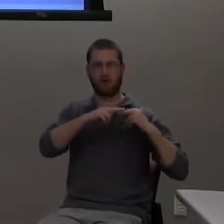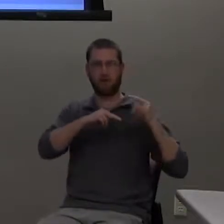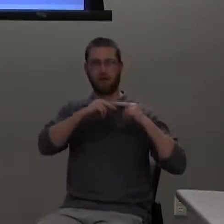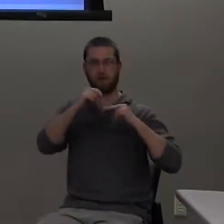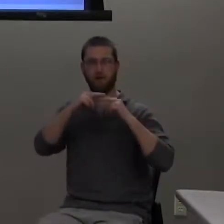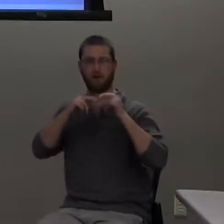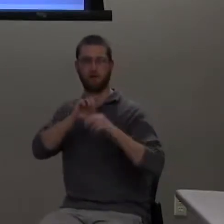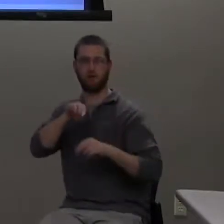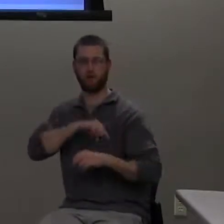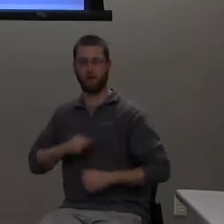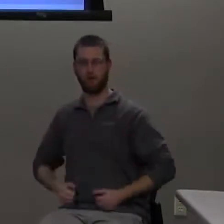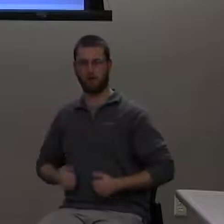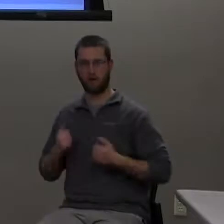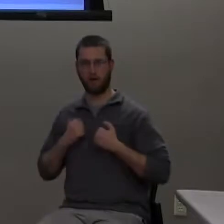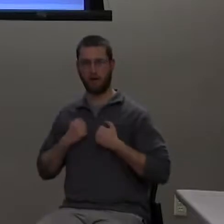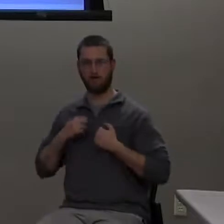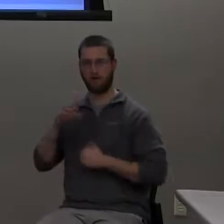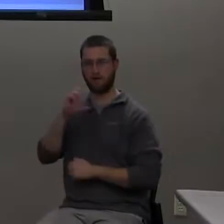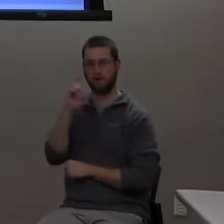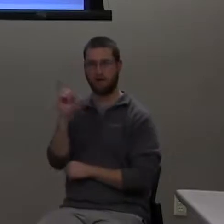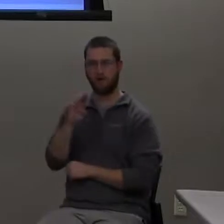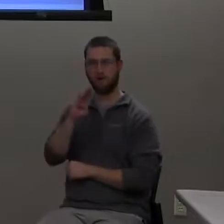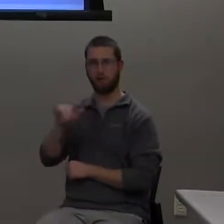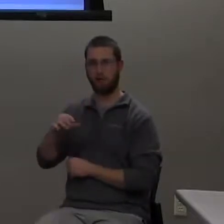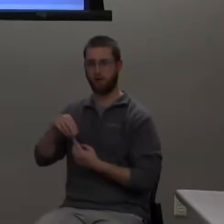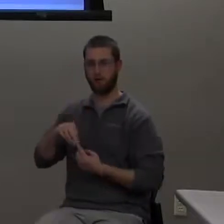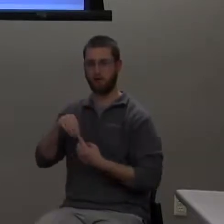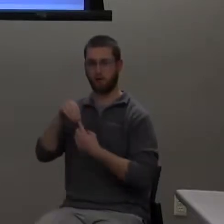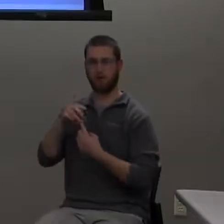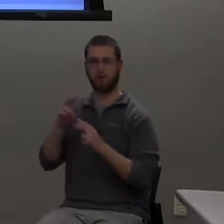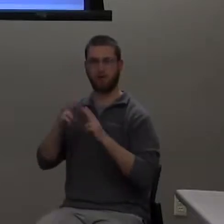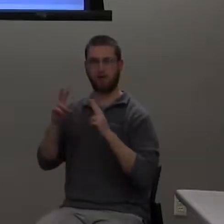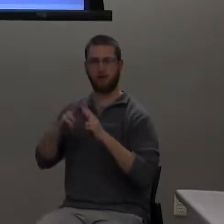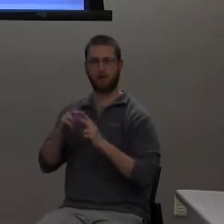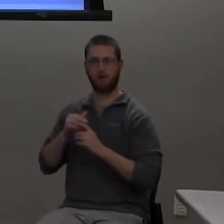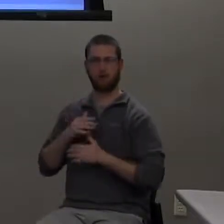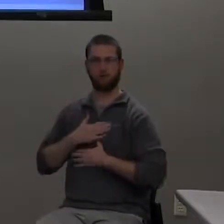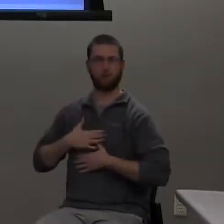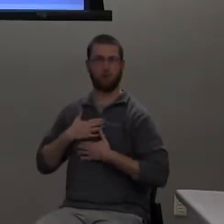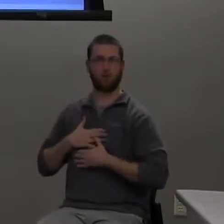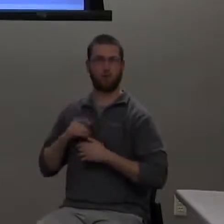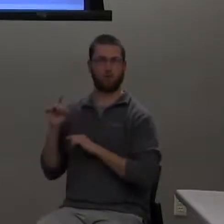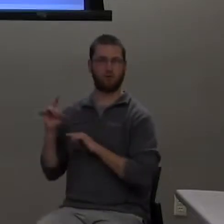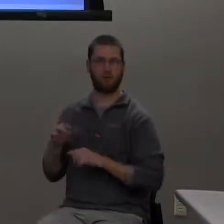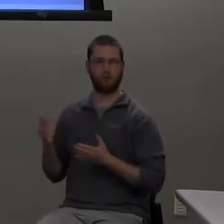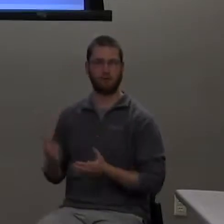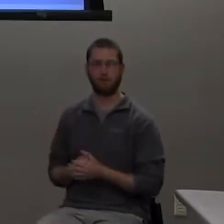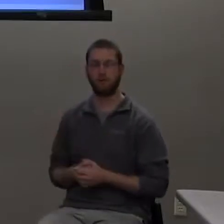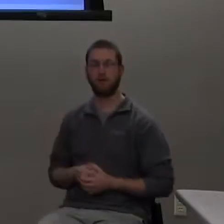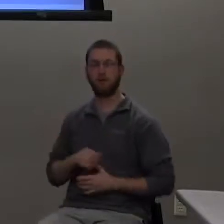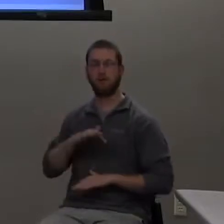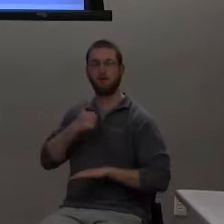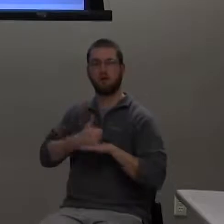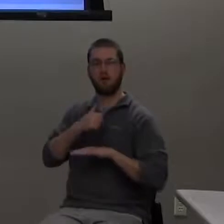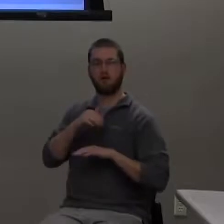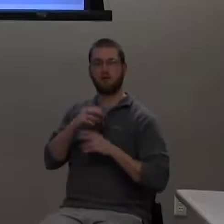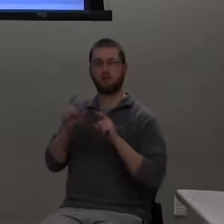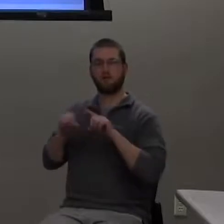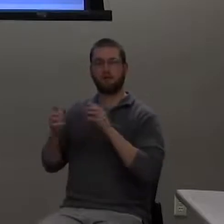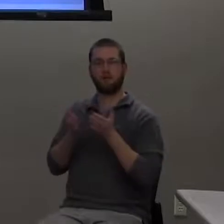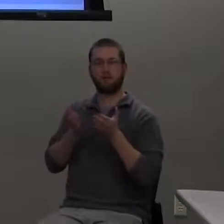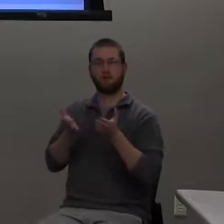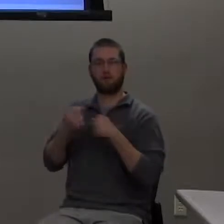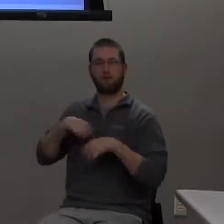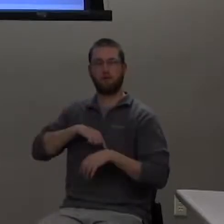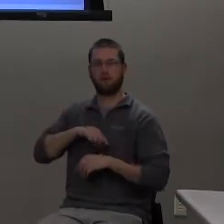of life that makes Danville County unique and attractive. Putting in place the services that